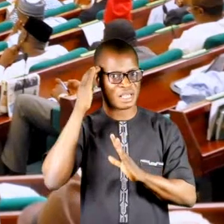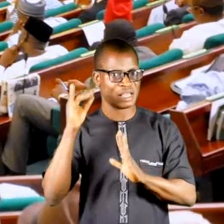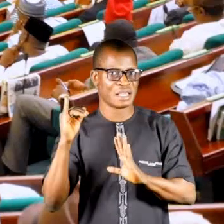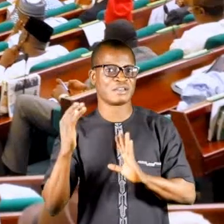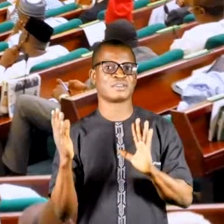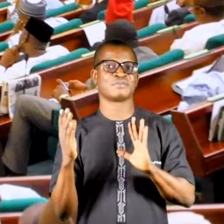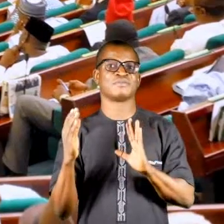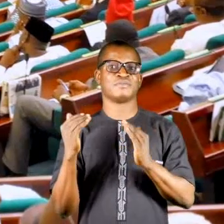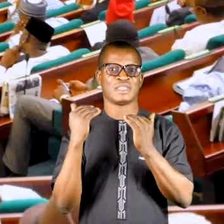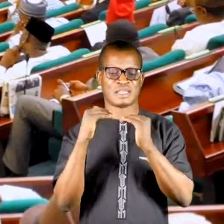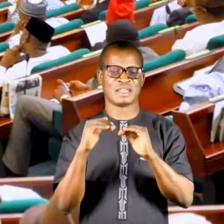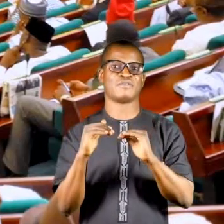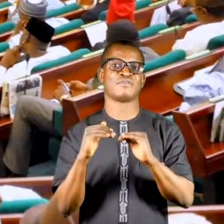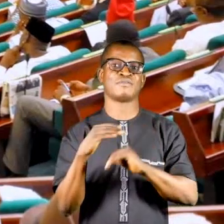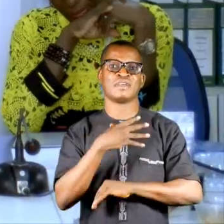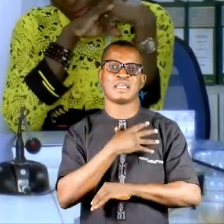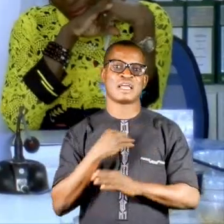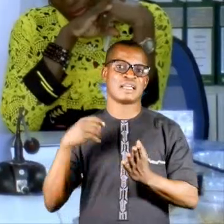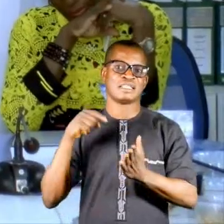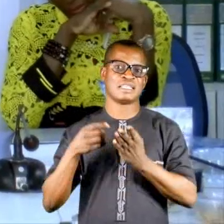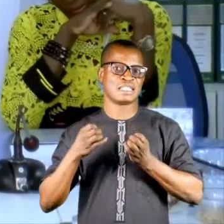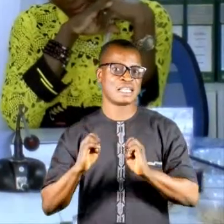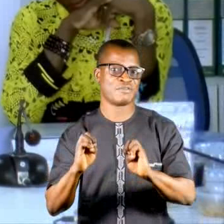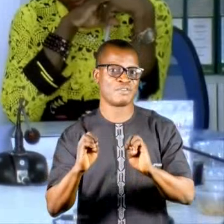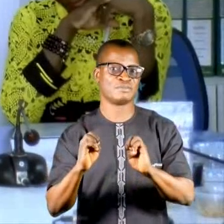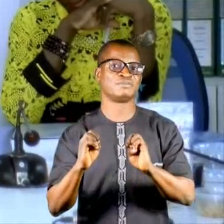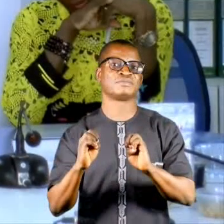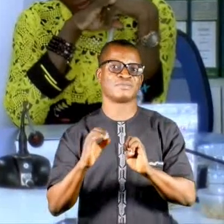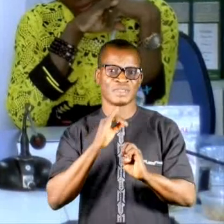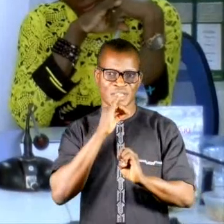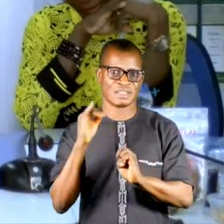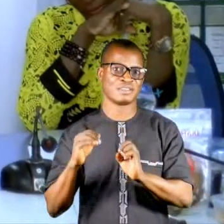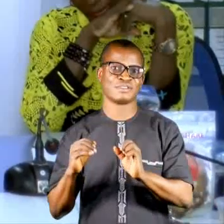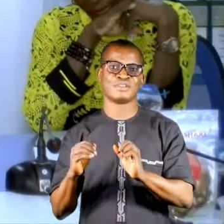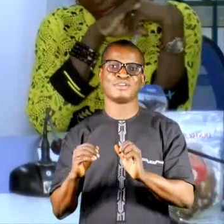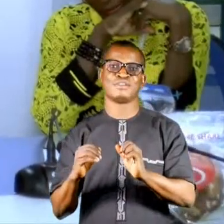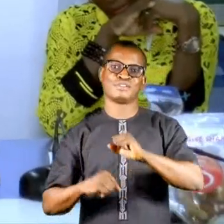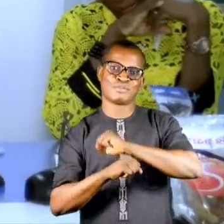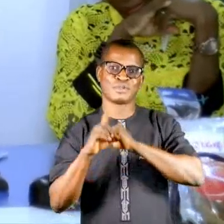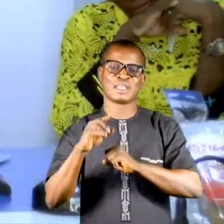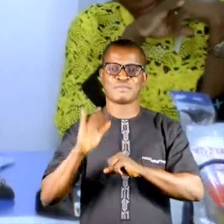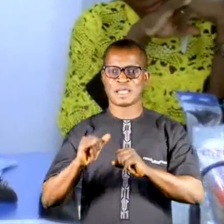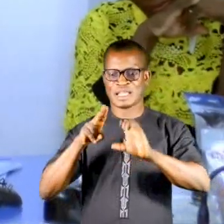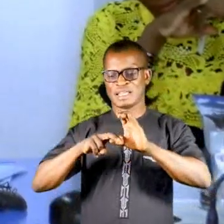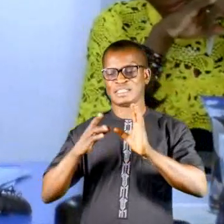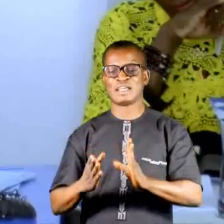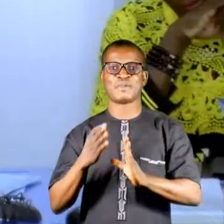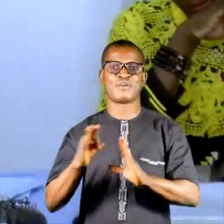hearing stage. And this effort is driven by the